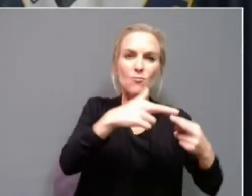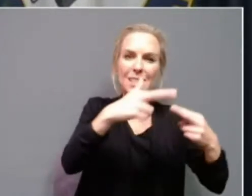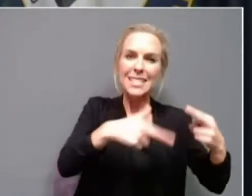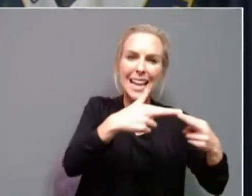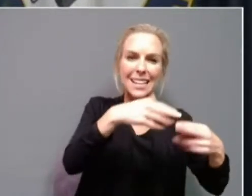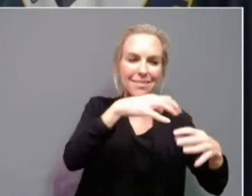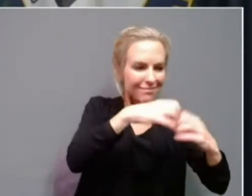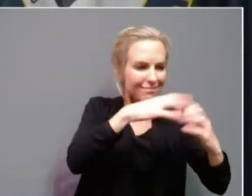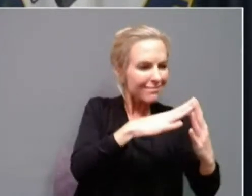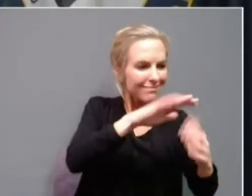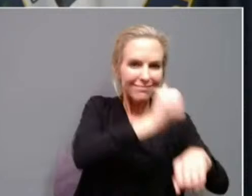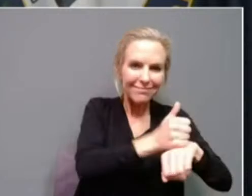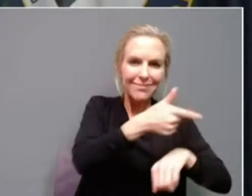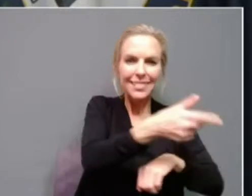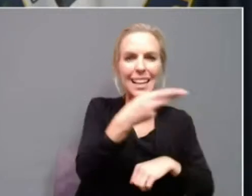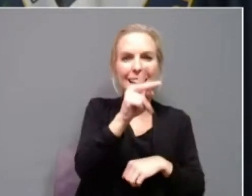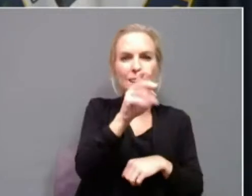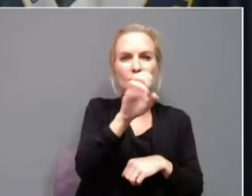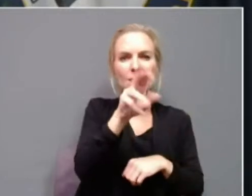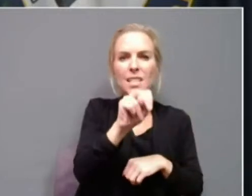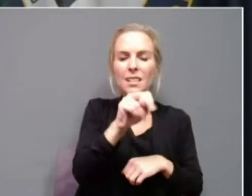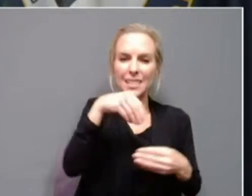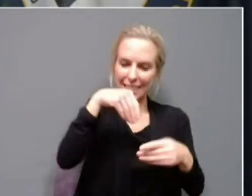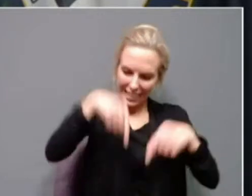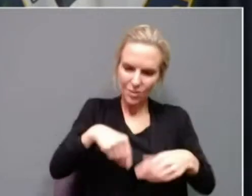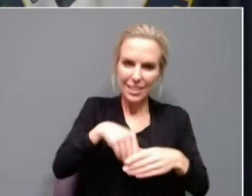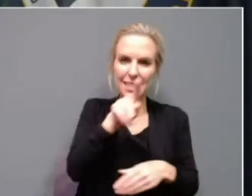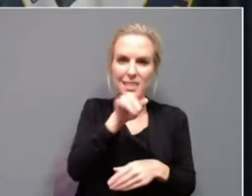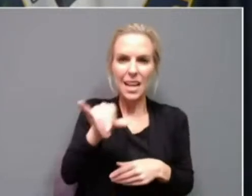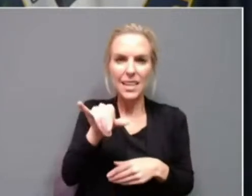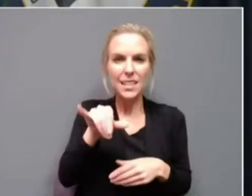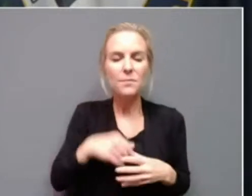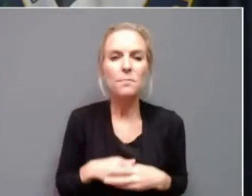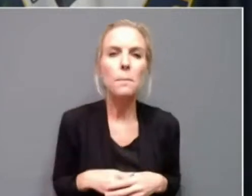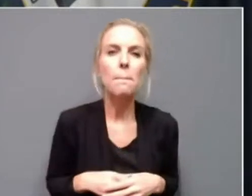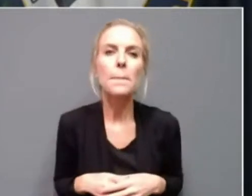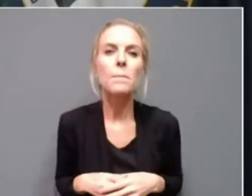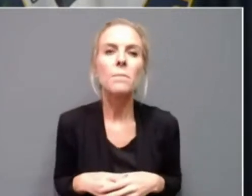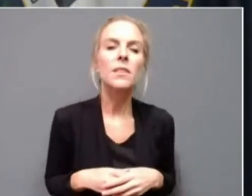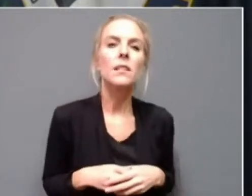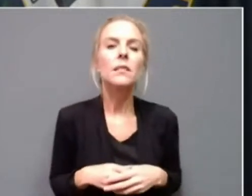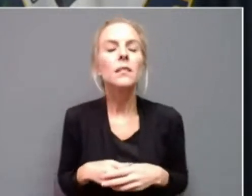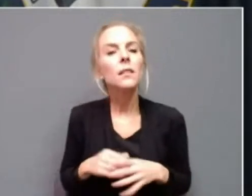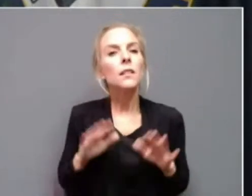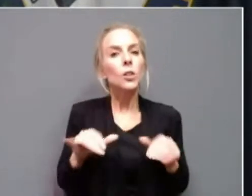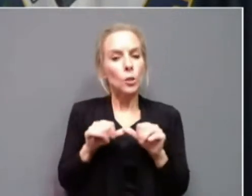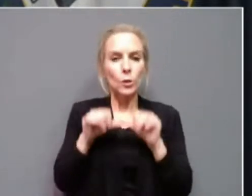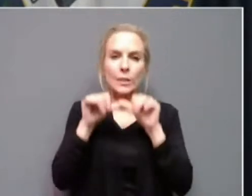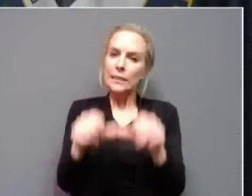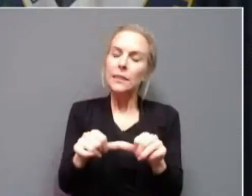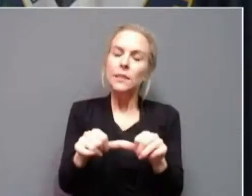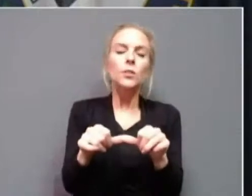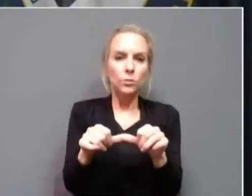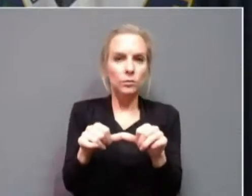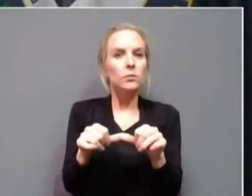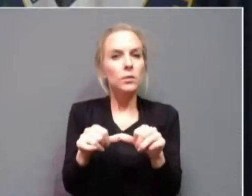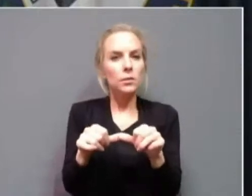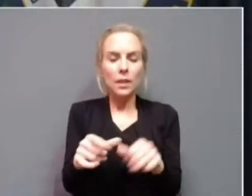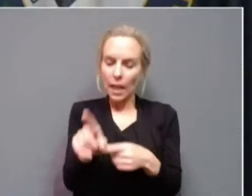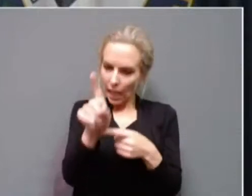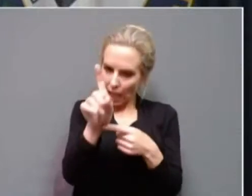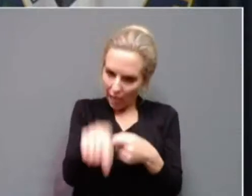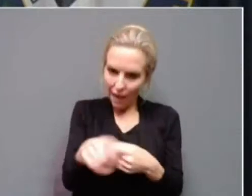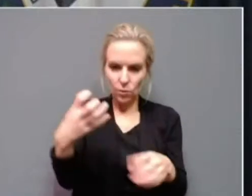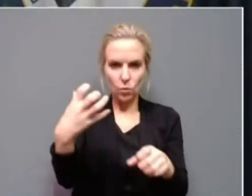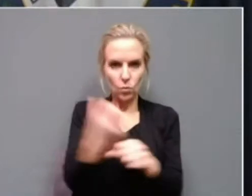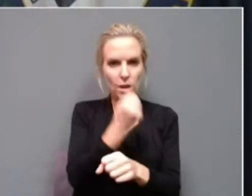Henderson, right here in Kentucky. And so to continue that, we have to win this